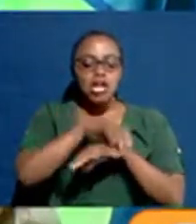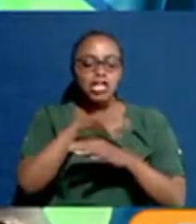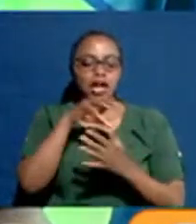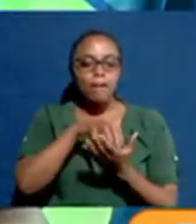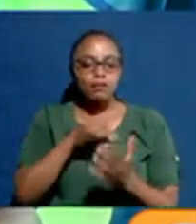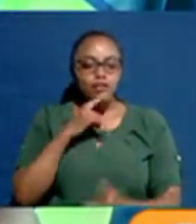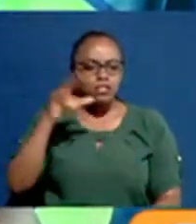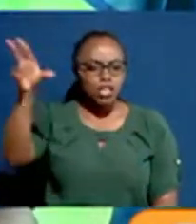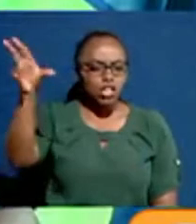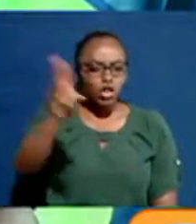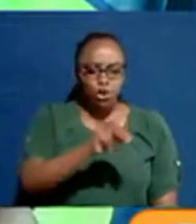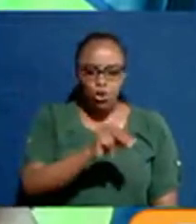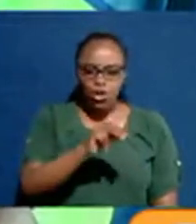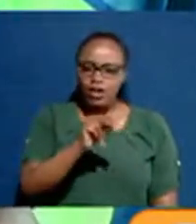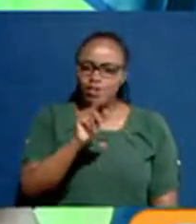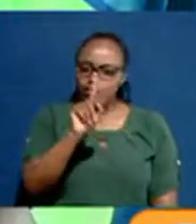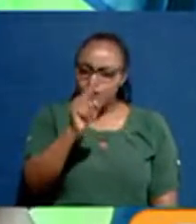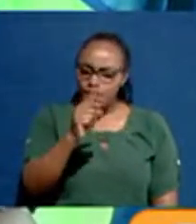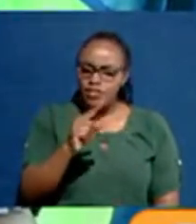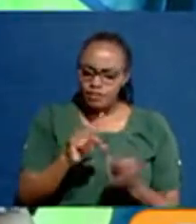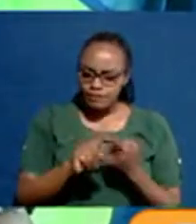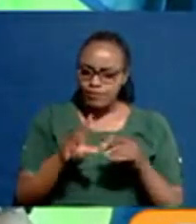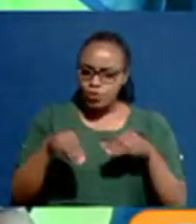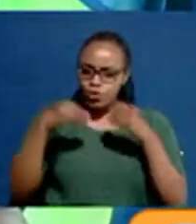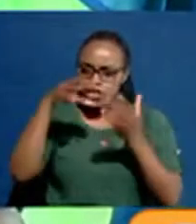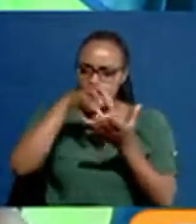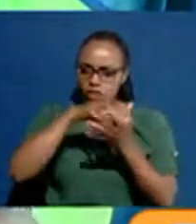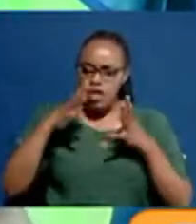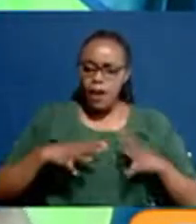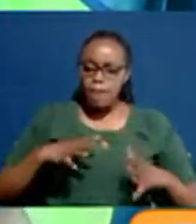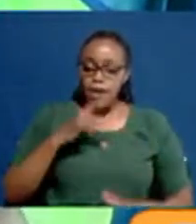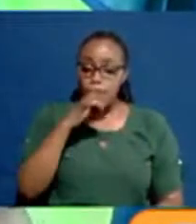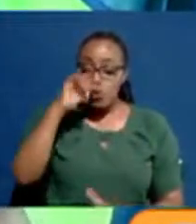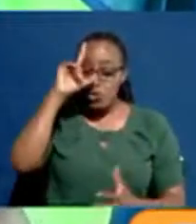no, let us first give positions to those who believe in President William.